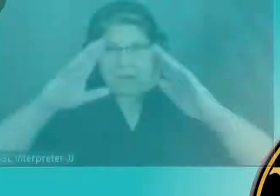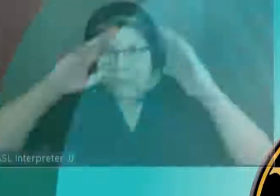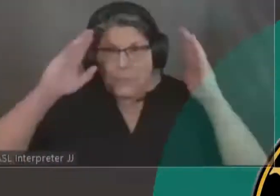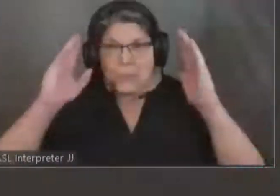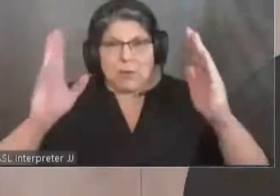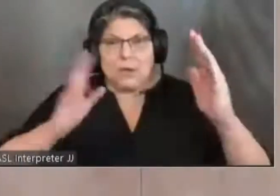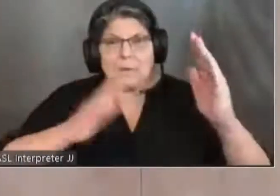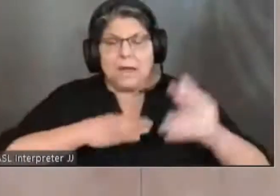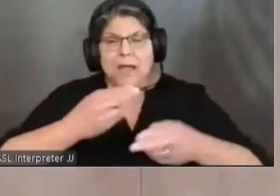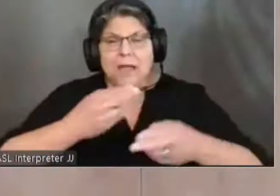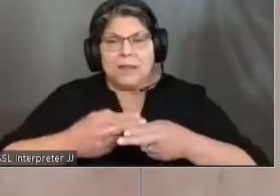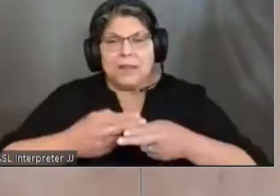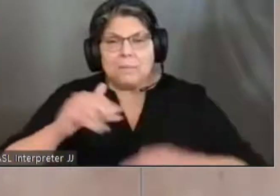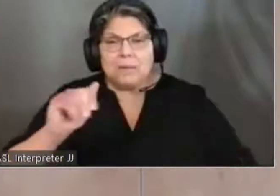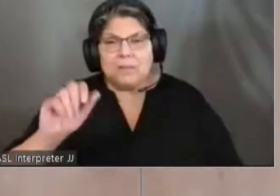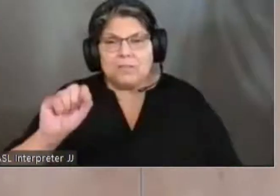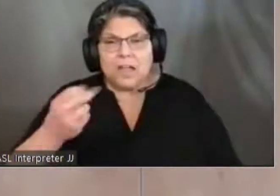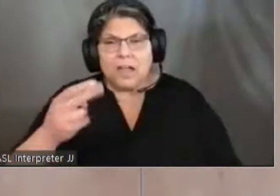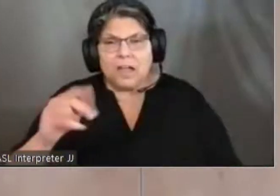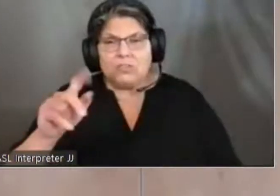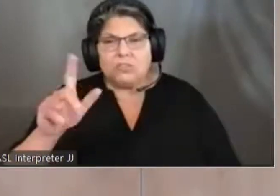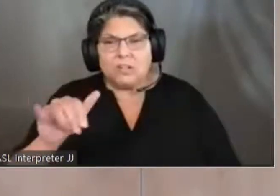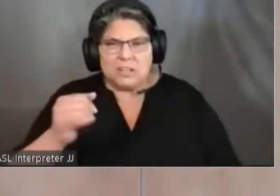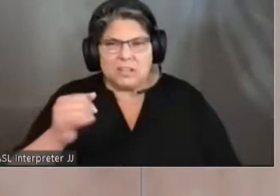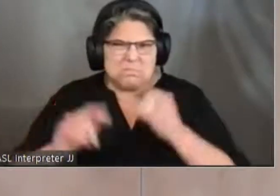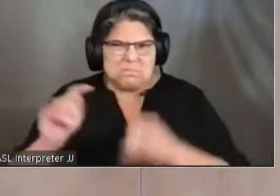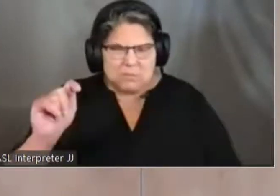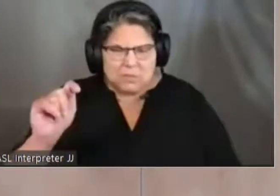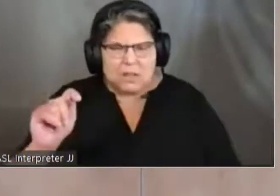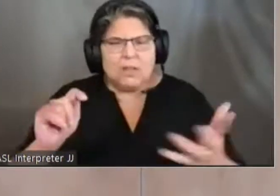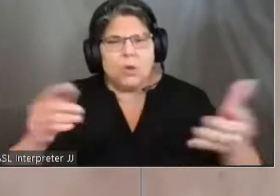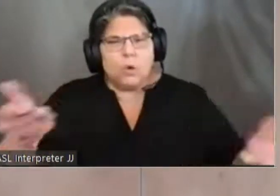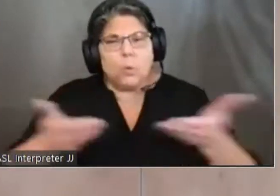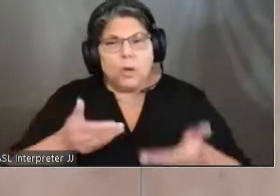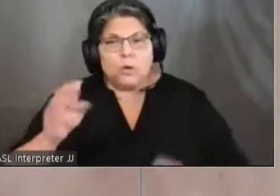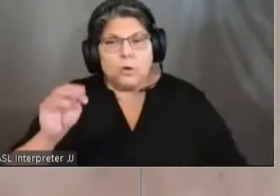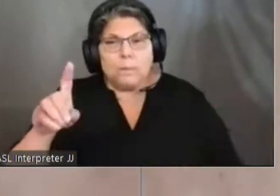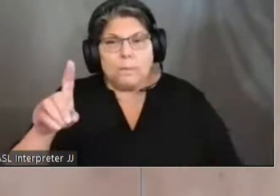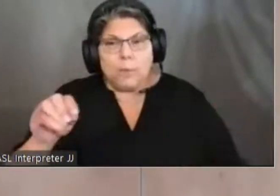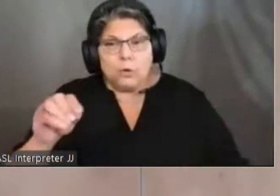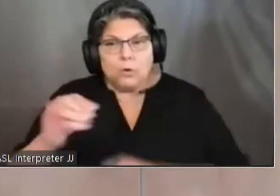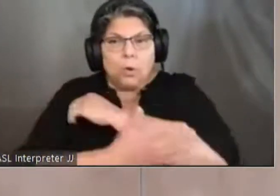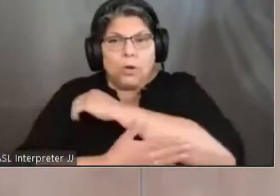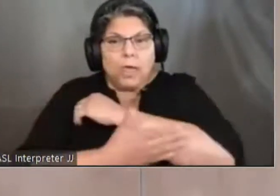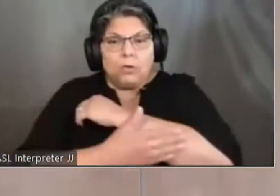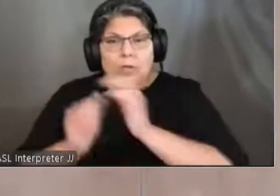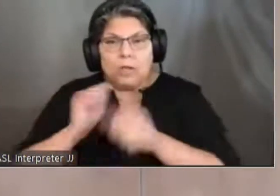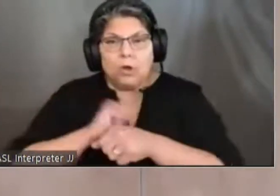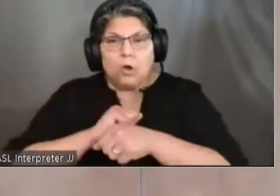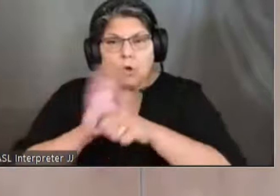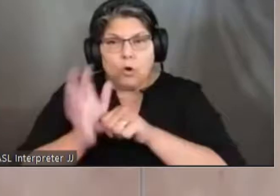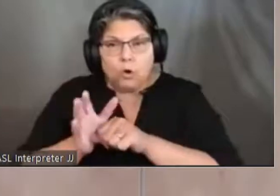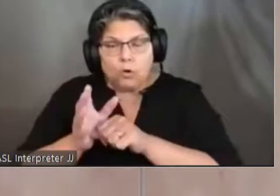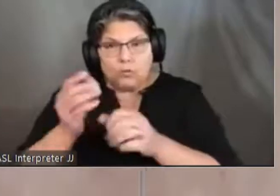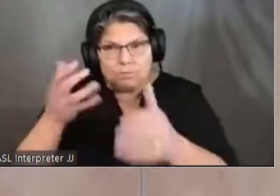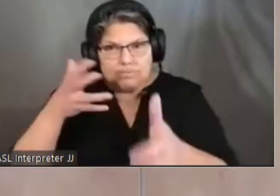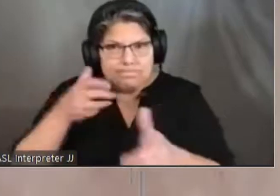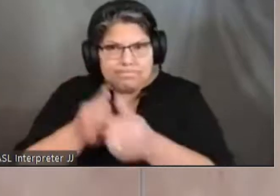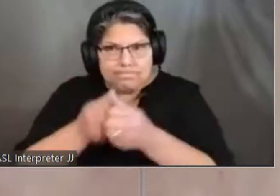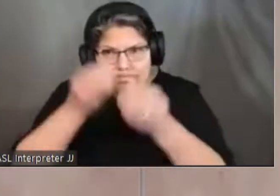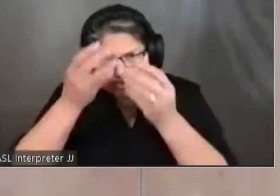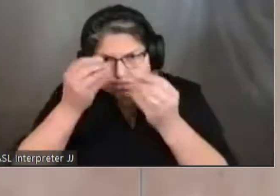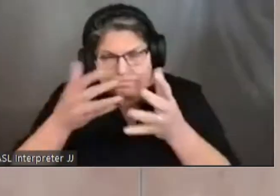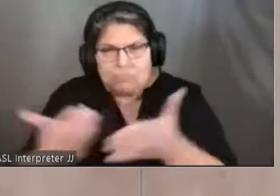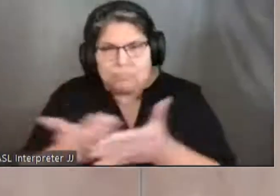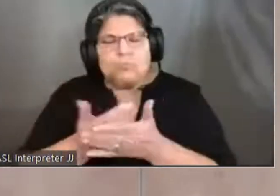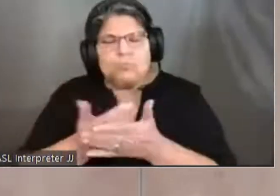Ashley Toski. Welcome to Mendocino County's COVID-19 update. Today, as normal, we are joined by our